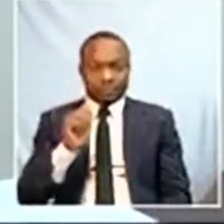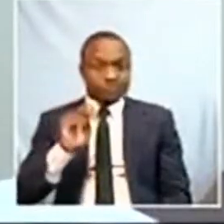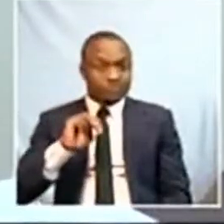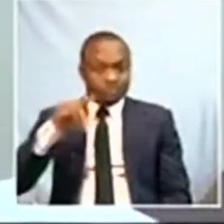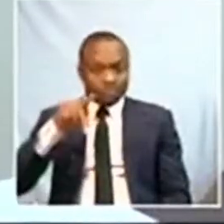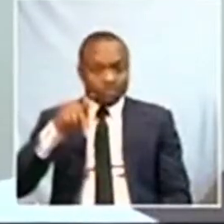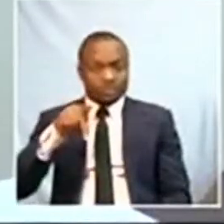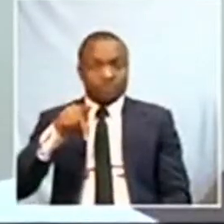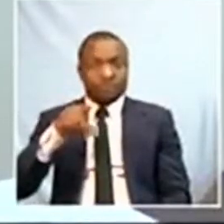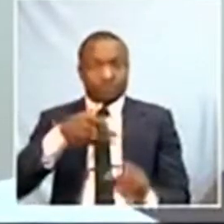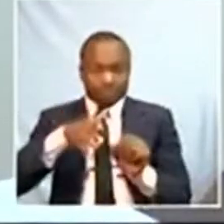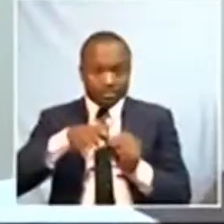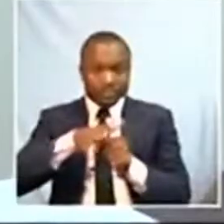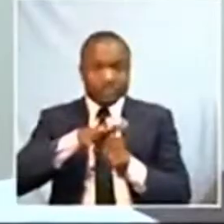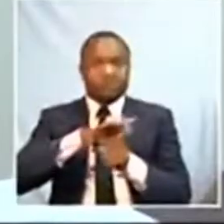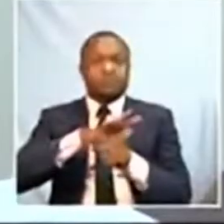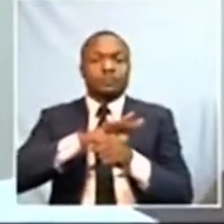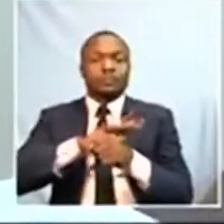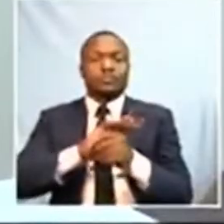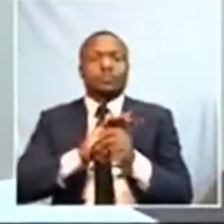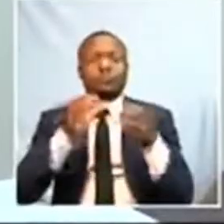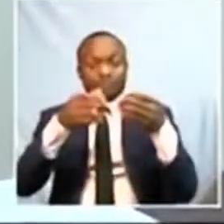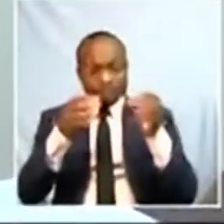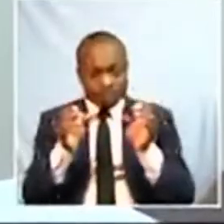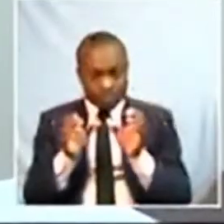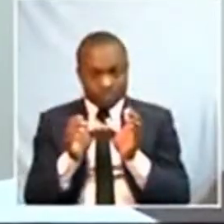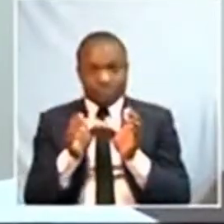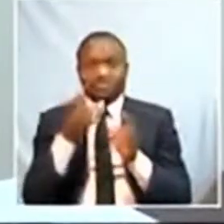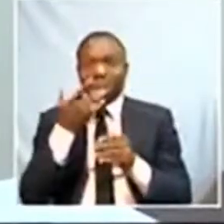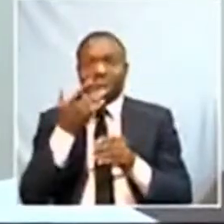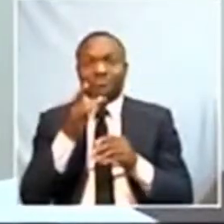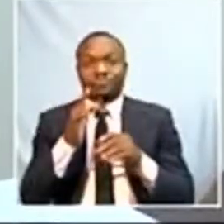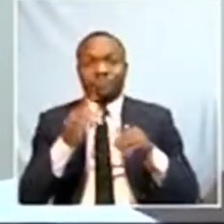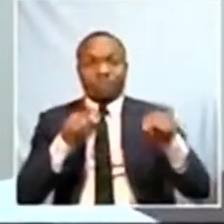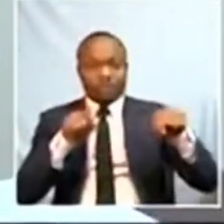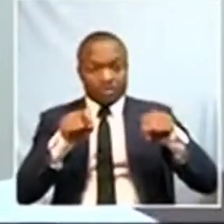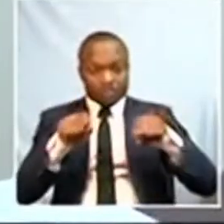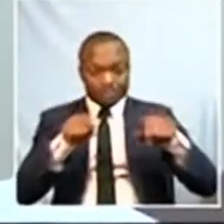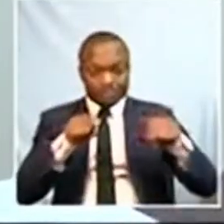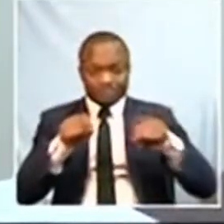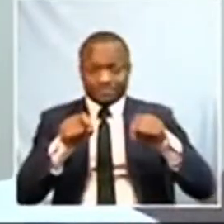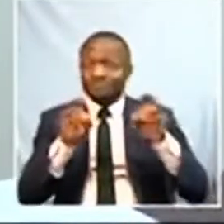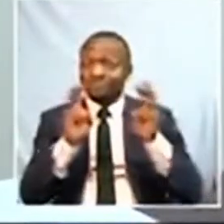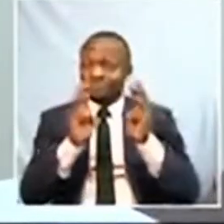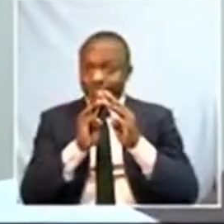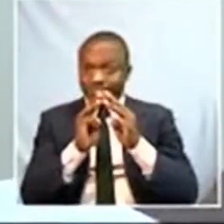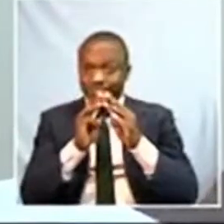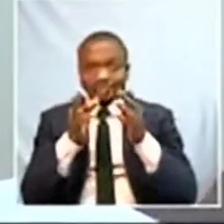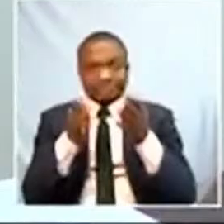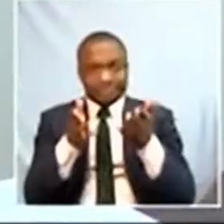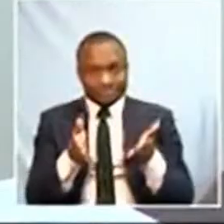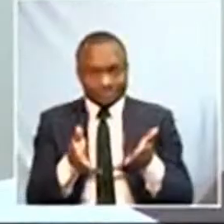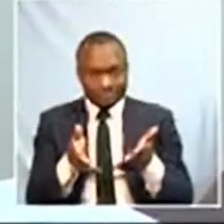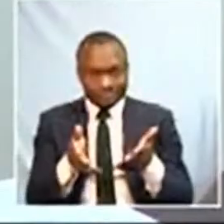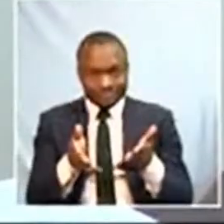Parliament for Siavonga constituency, and the privilege to chair this session.